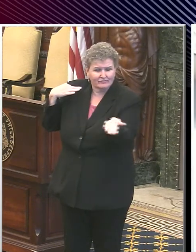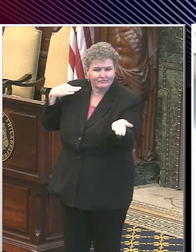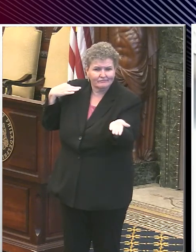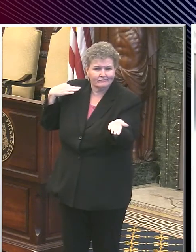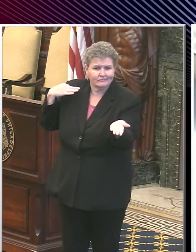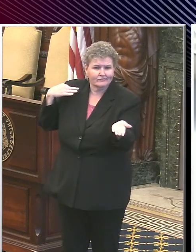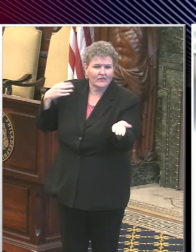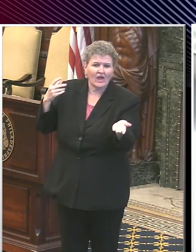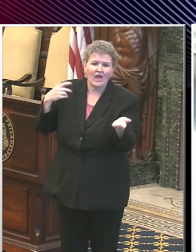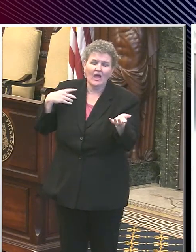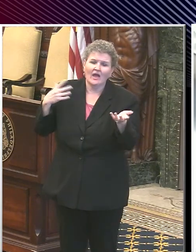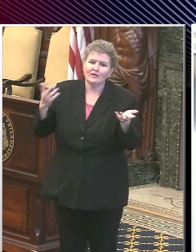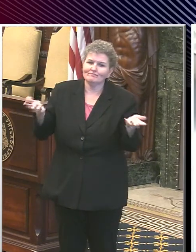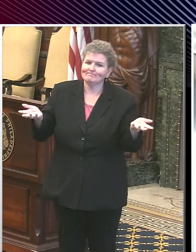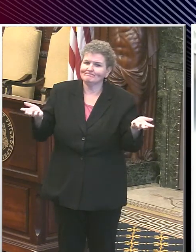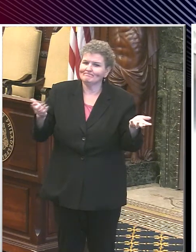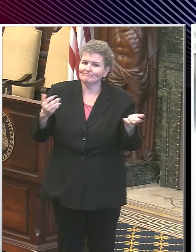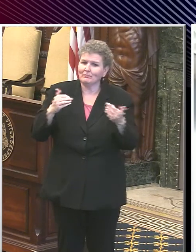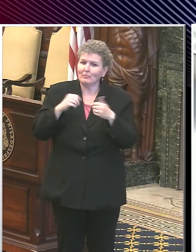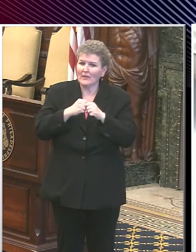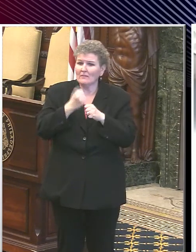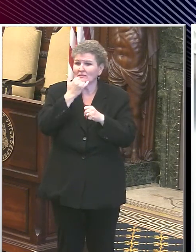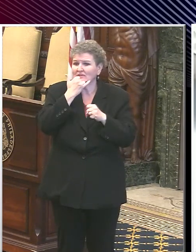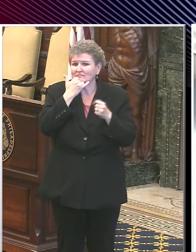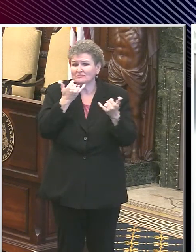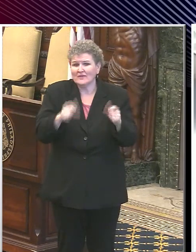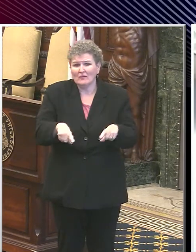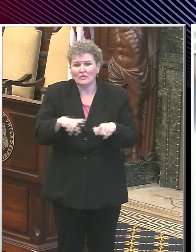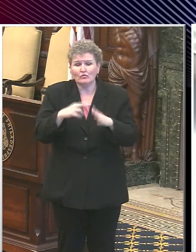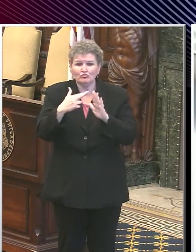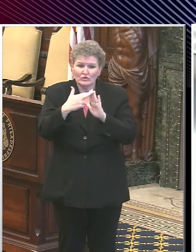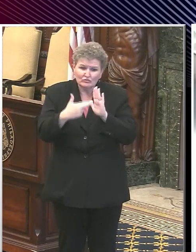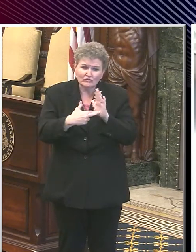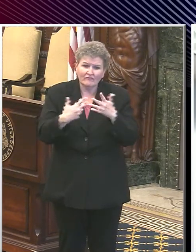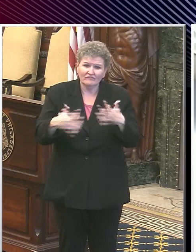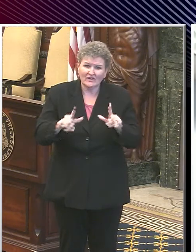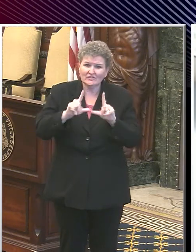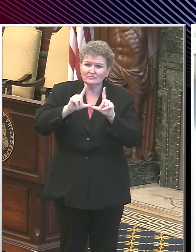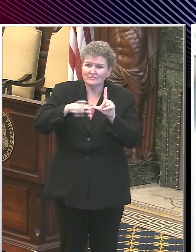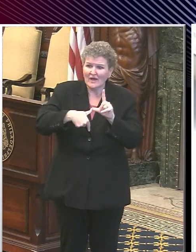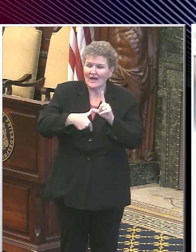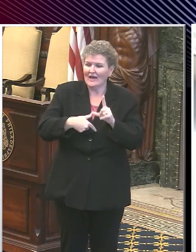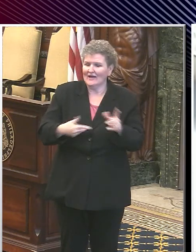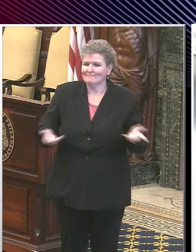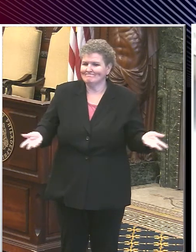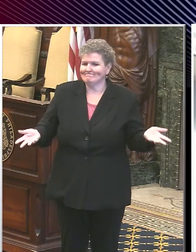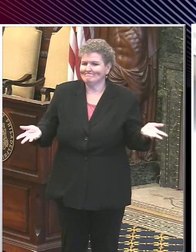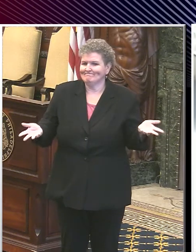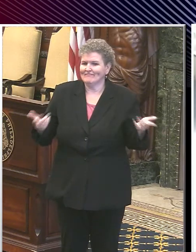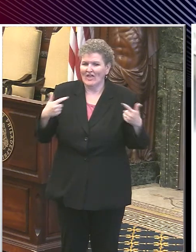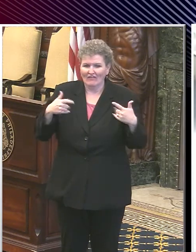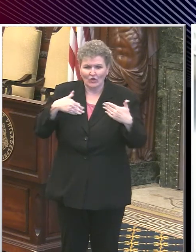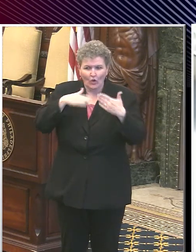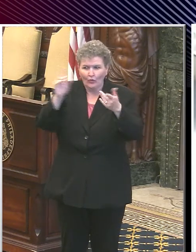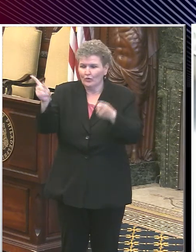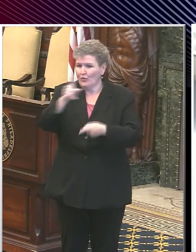he's always been. He made a mistake. His registration wasn't up to date, and he'll have to face his day in court to deal